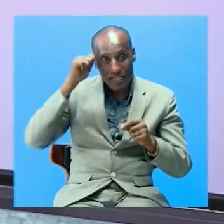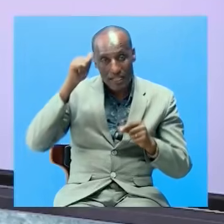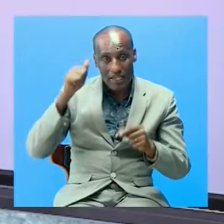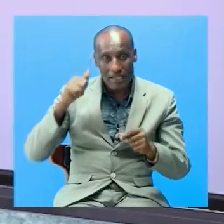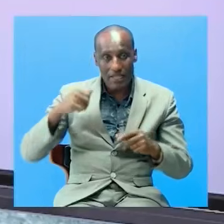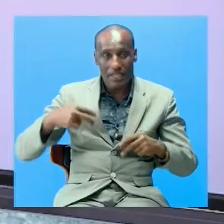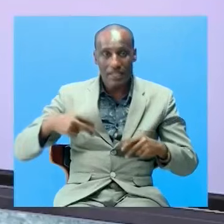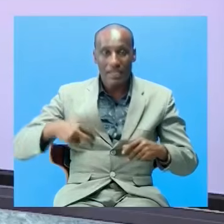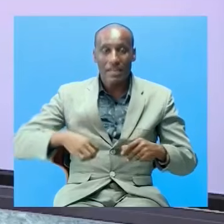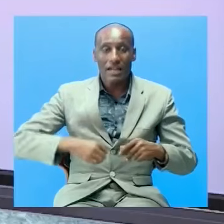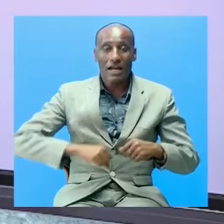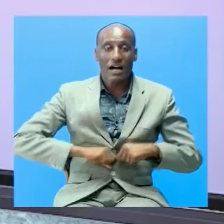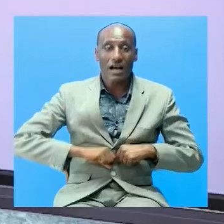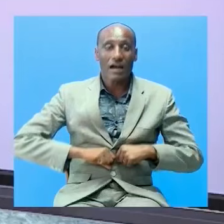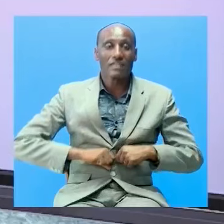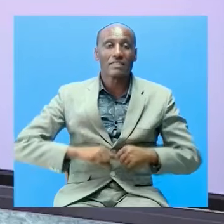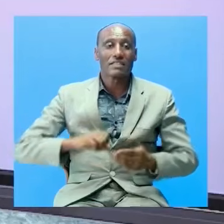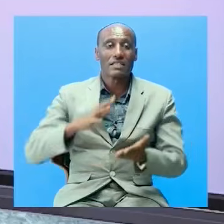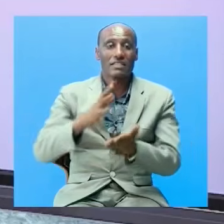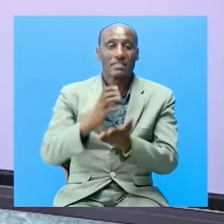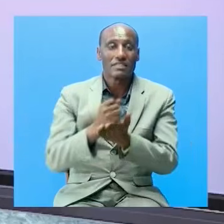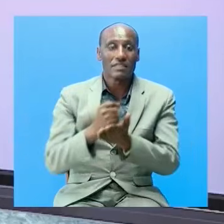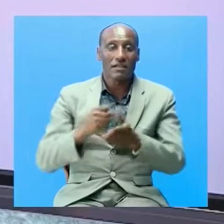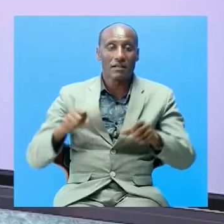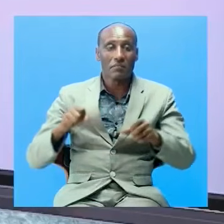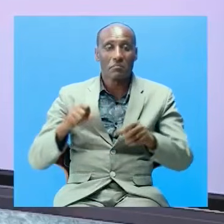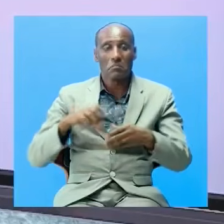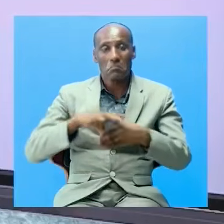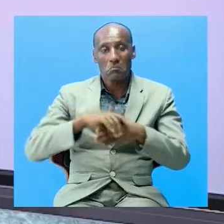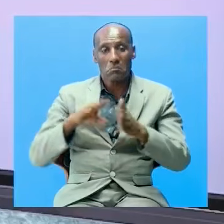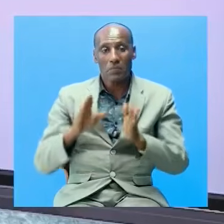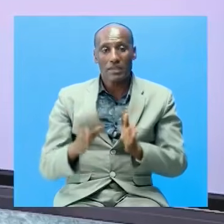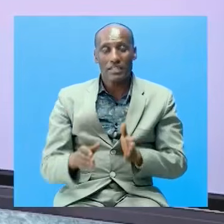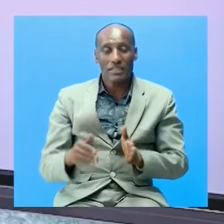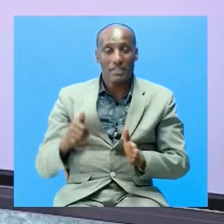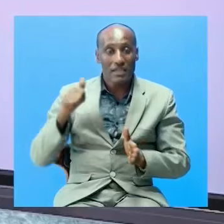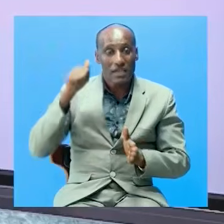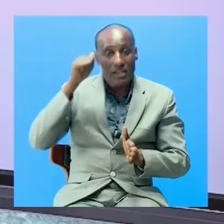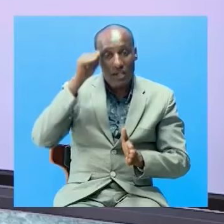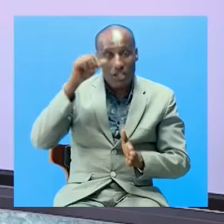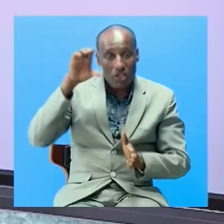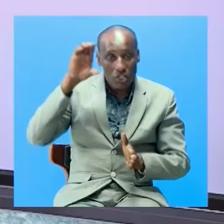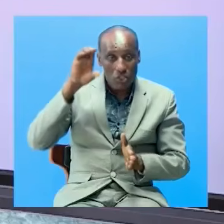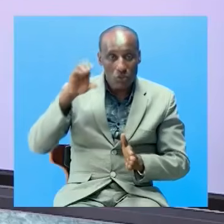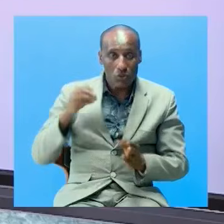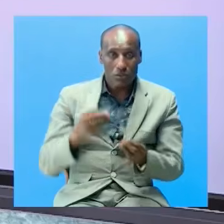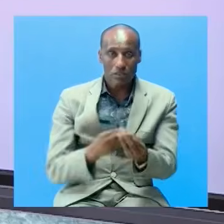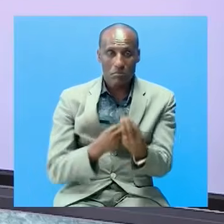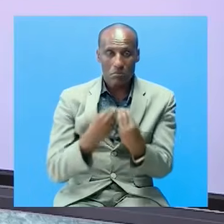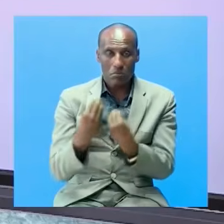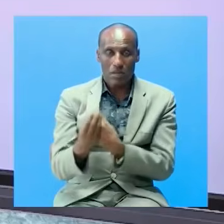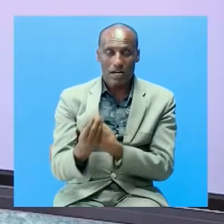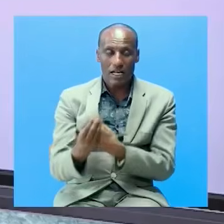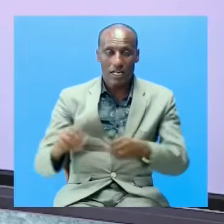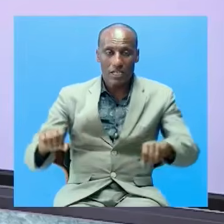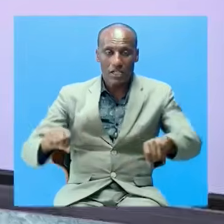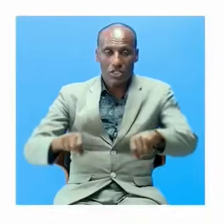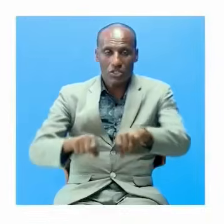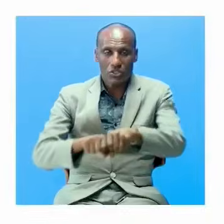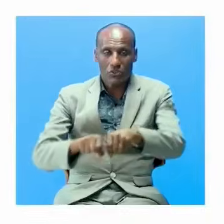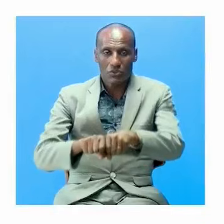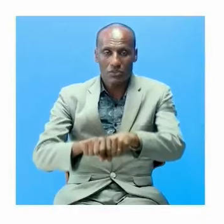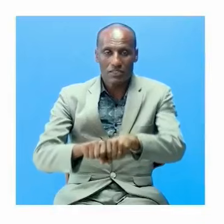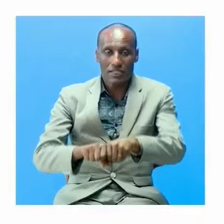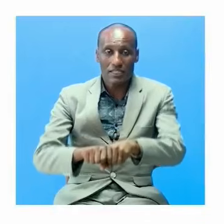Yeah? Look at this. He has some money. I have some preconditions. Yes? And then what do I say? He should